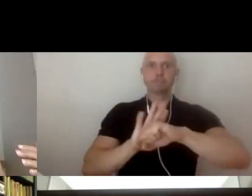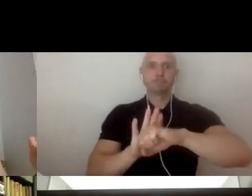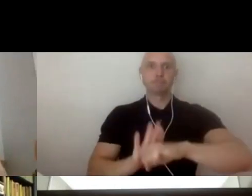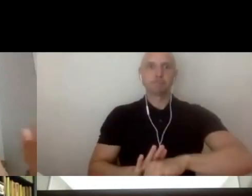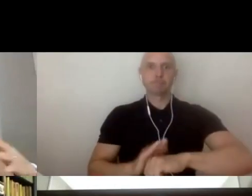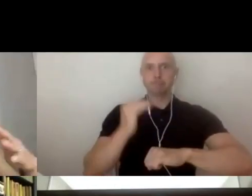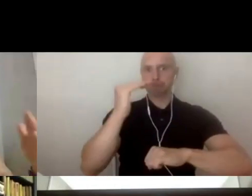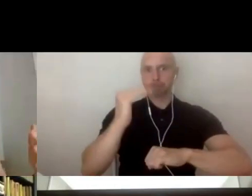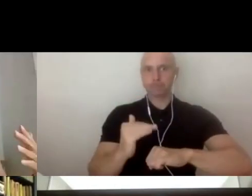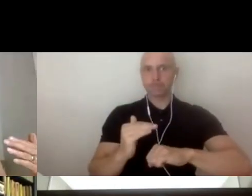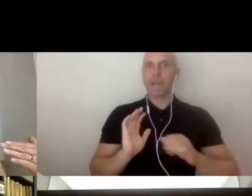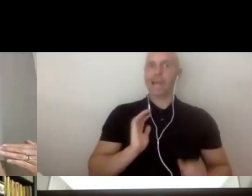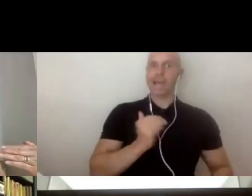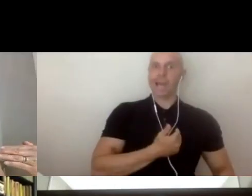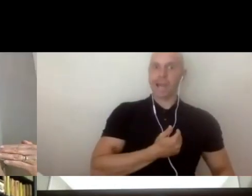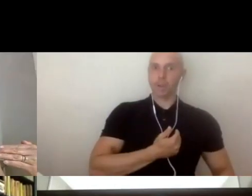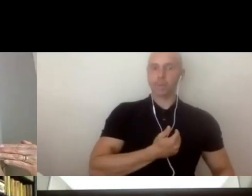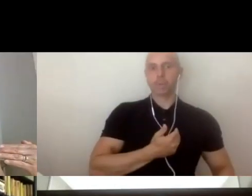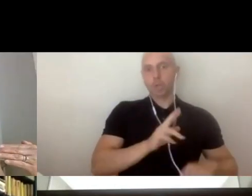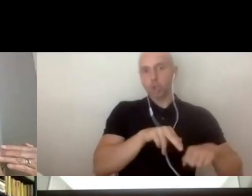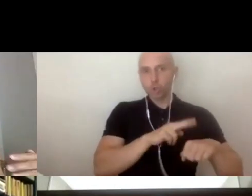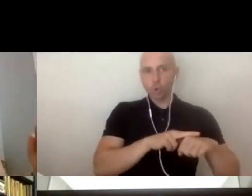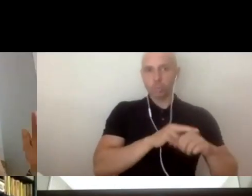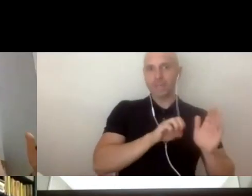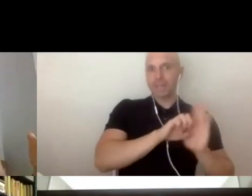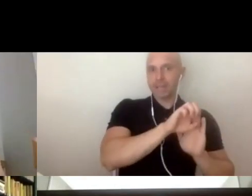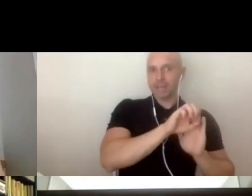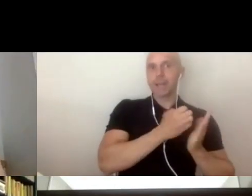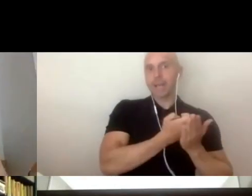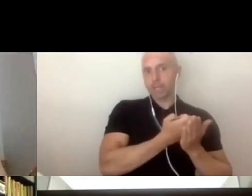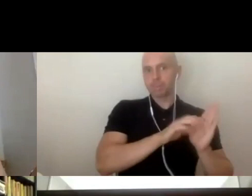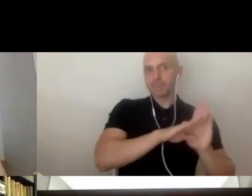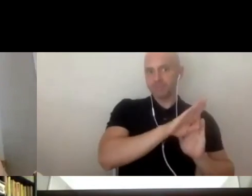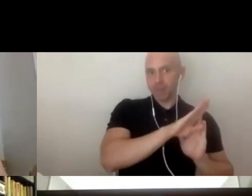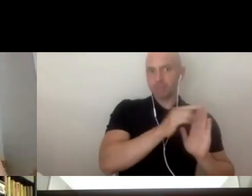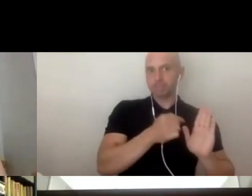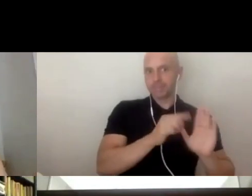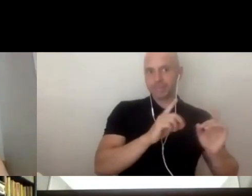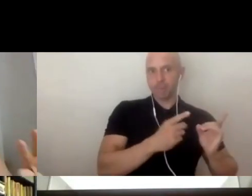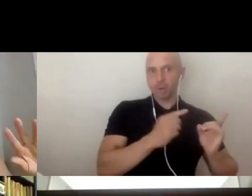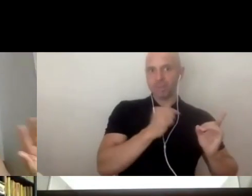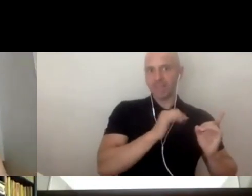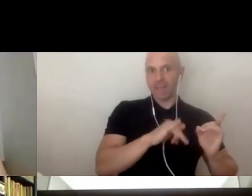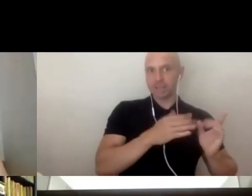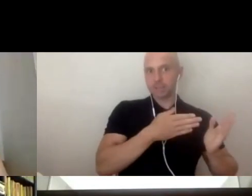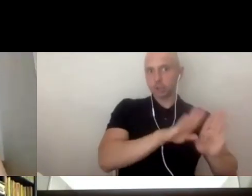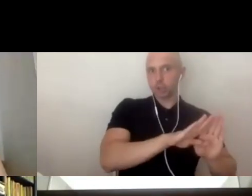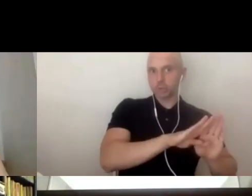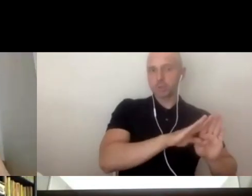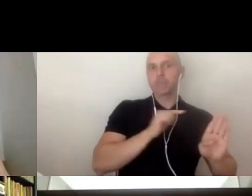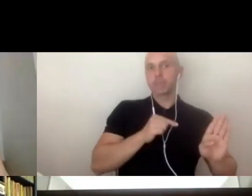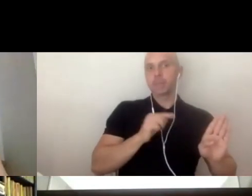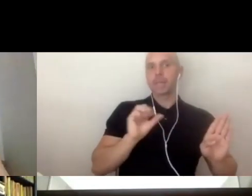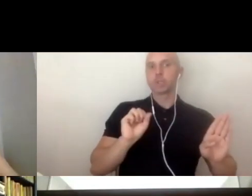normal channels. Even within the Economic Development Culture Division, a lot of our channels have been shut down, both on social media,